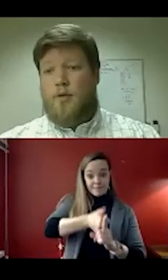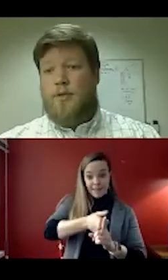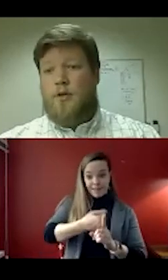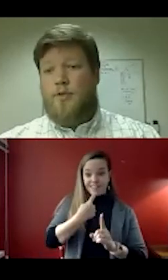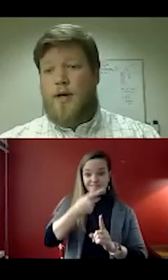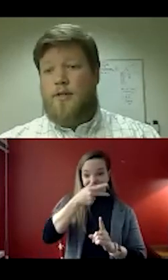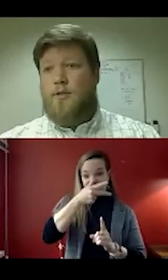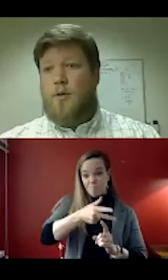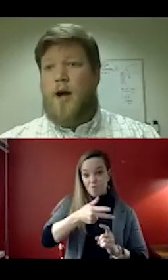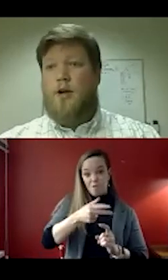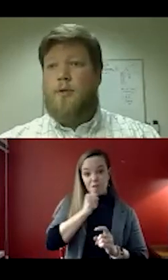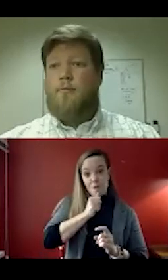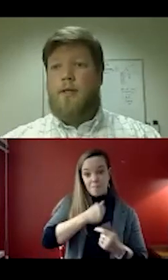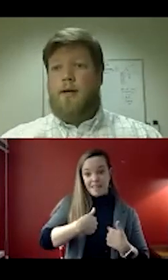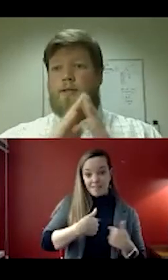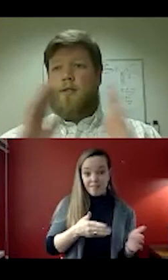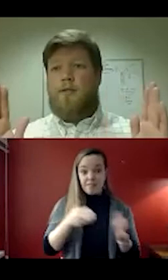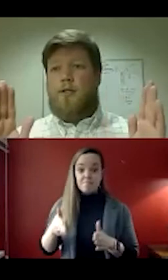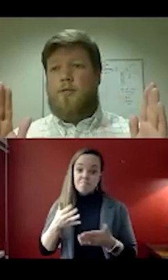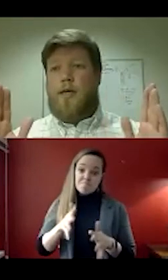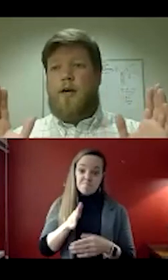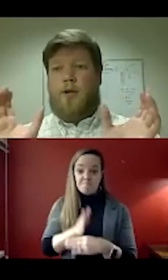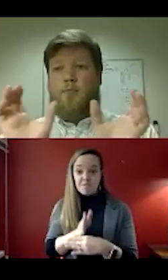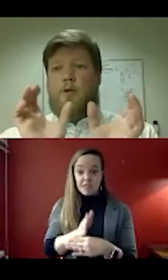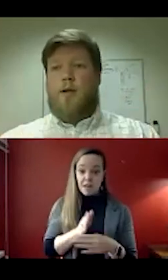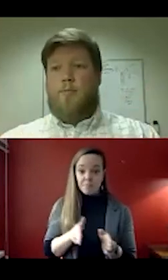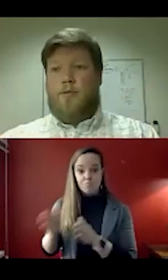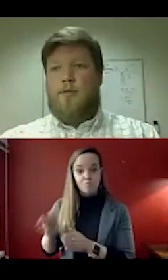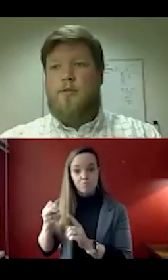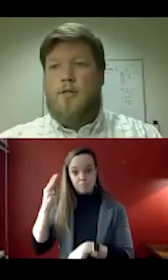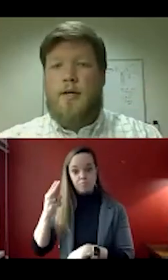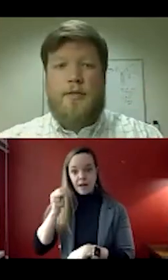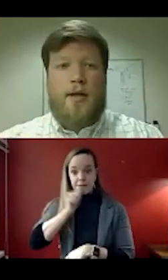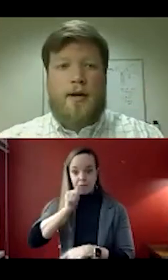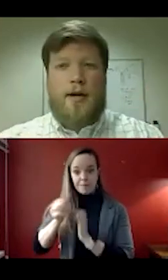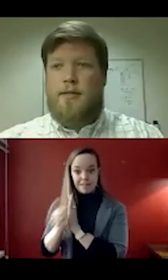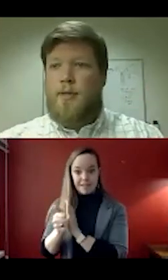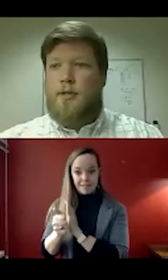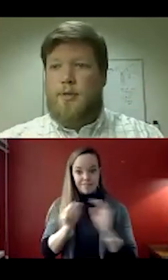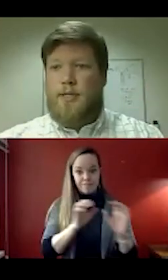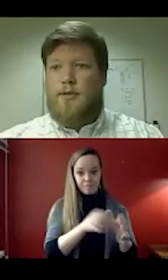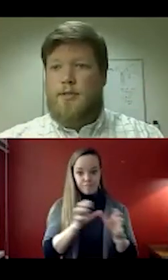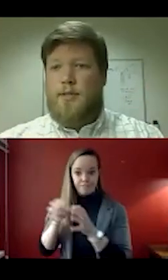median coping strategies, or high coping. And this is a continuous scale, but I've broken it up into tertiles to make it a little bit easier to